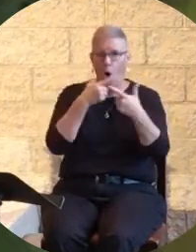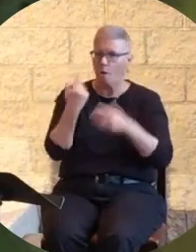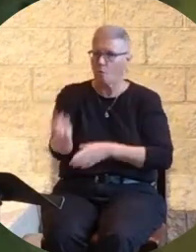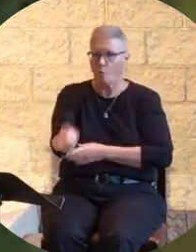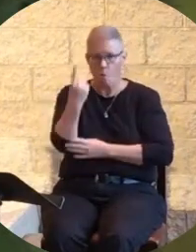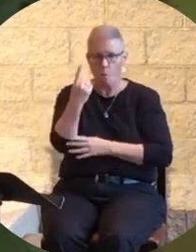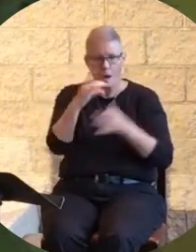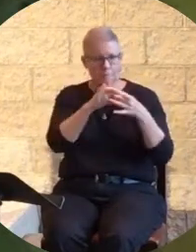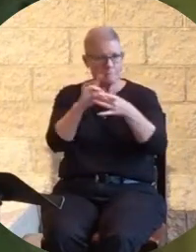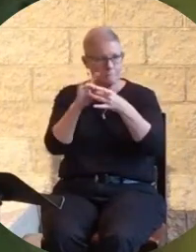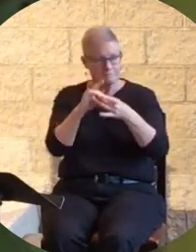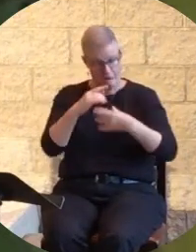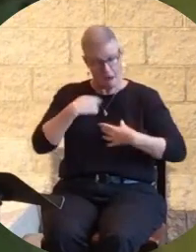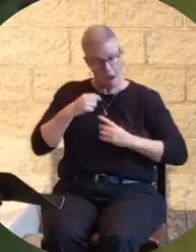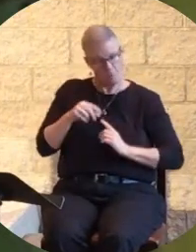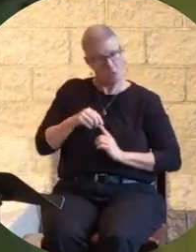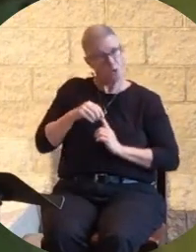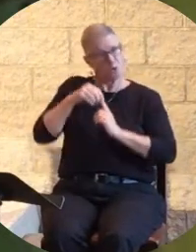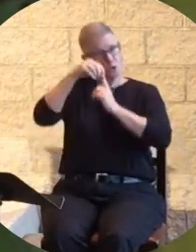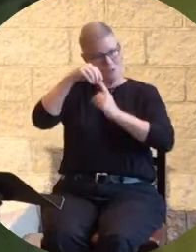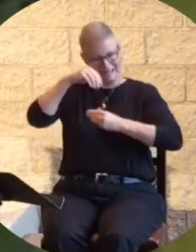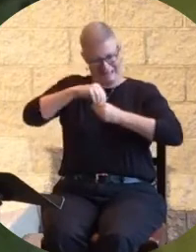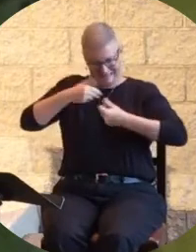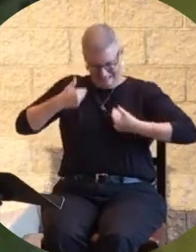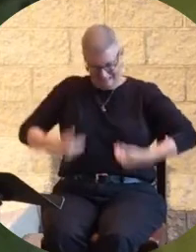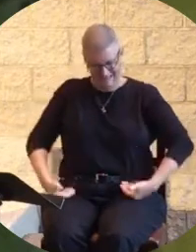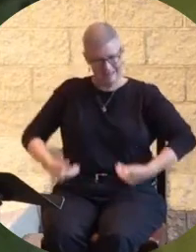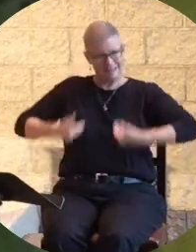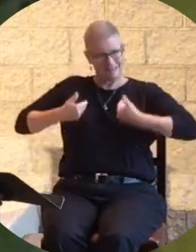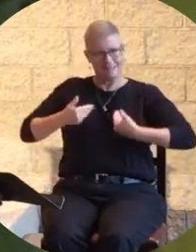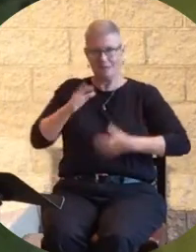I am uniquely manifesting in this form.